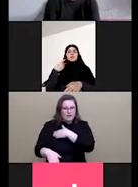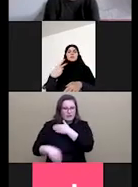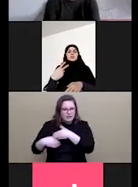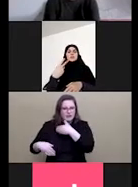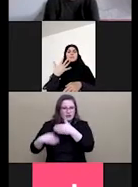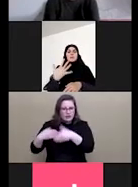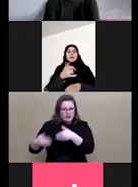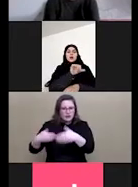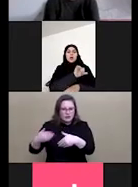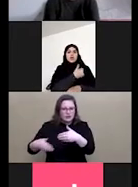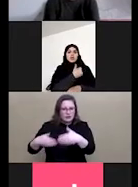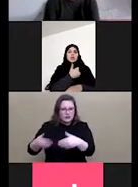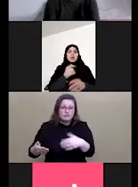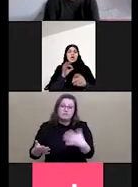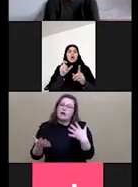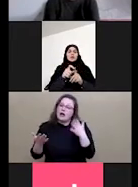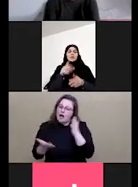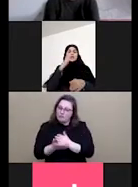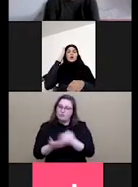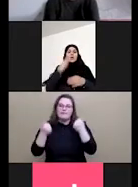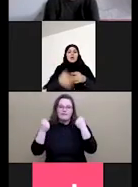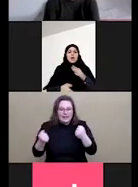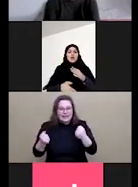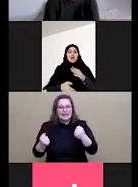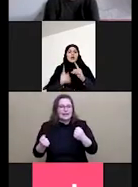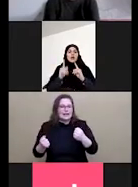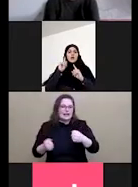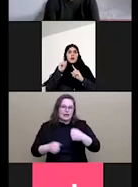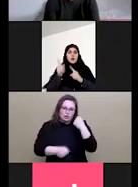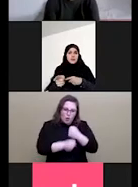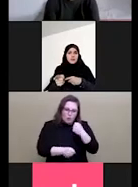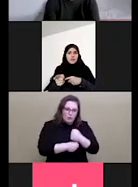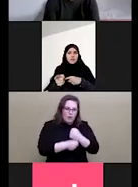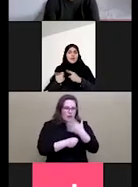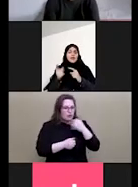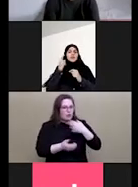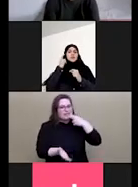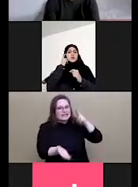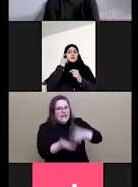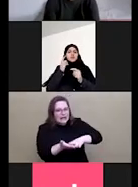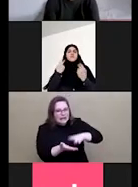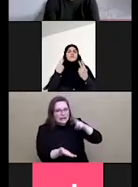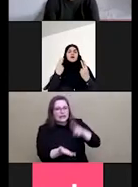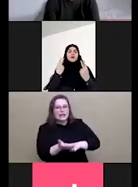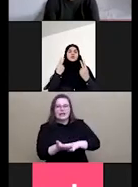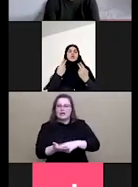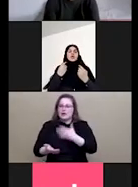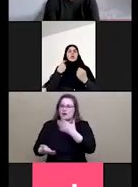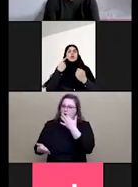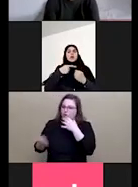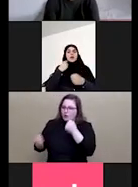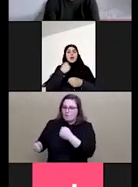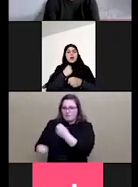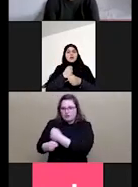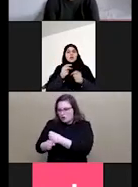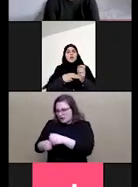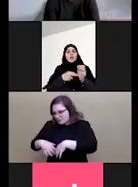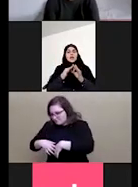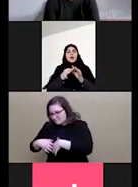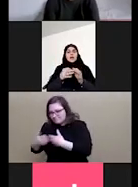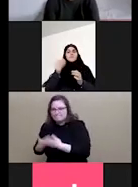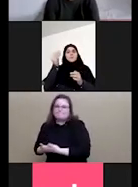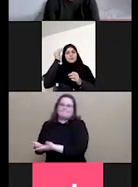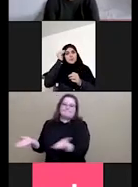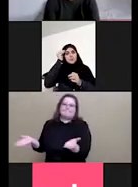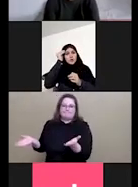to work on memorialization. It is important to talk about truth telling, you know, to organize truth telling initiatives and